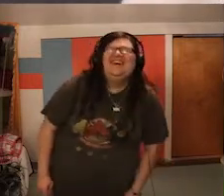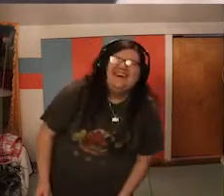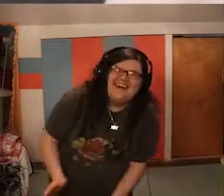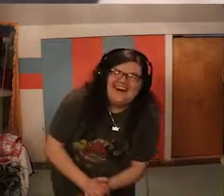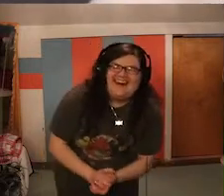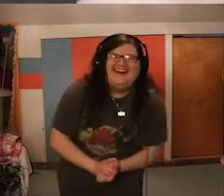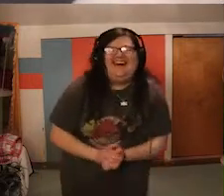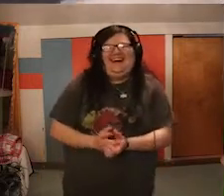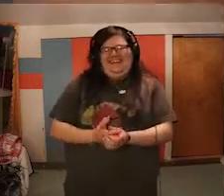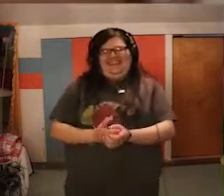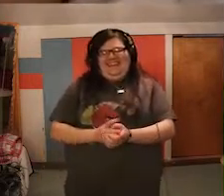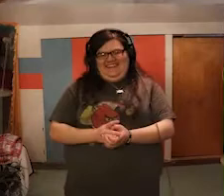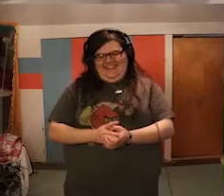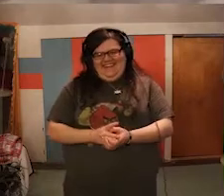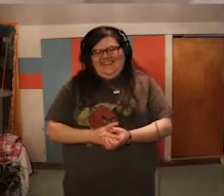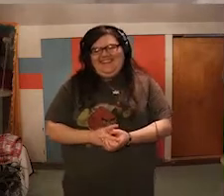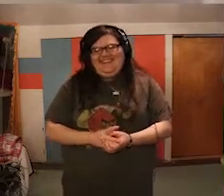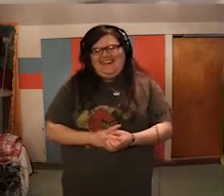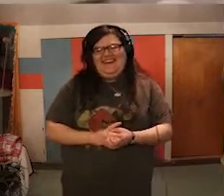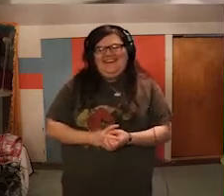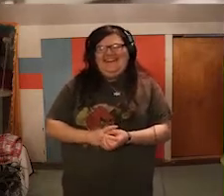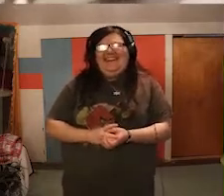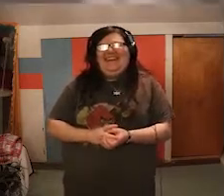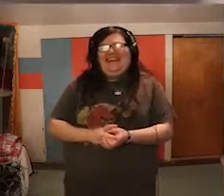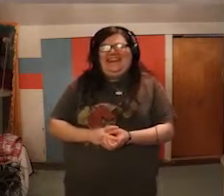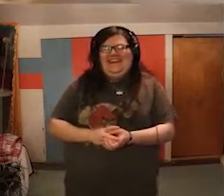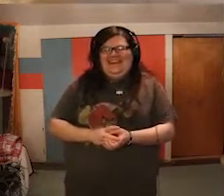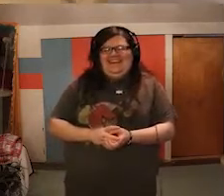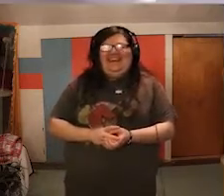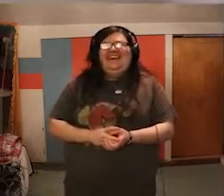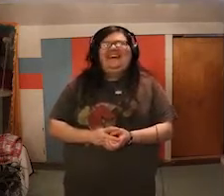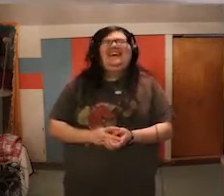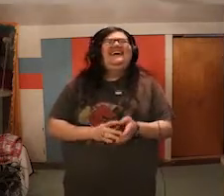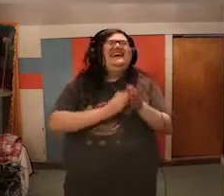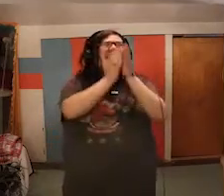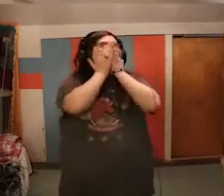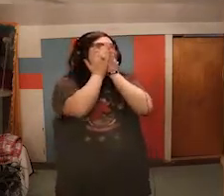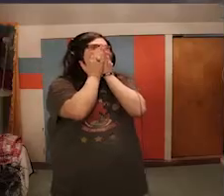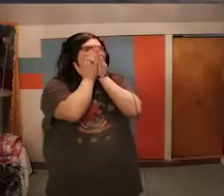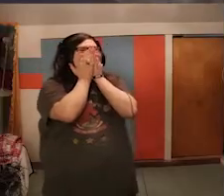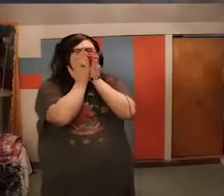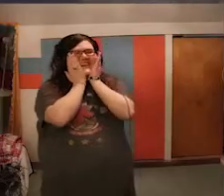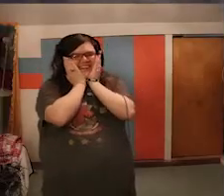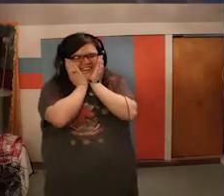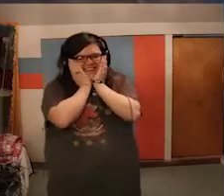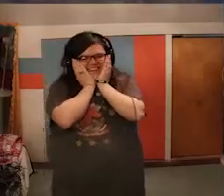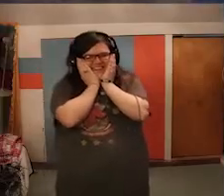that I think about it. You were a nice boss compared to Talia. She's horrible. This is meant to be my break.